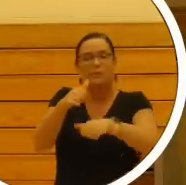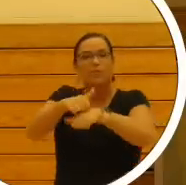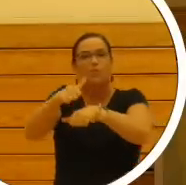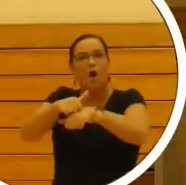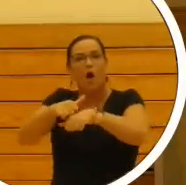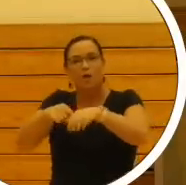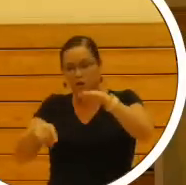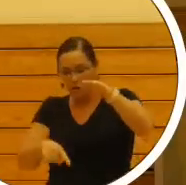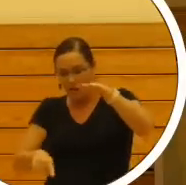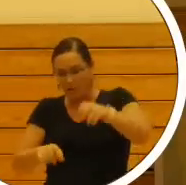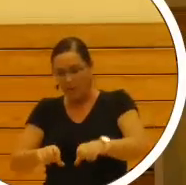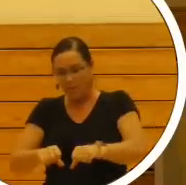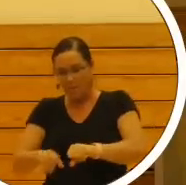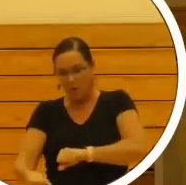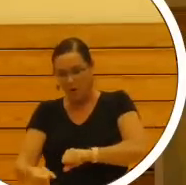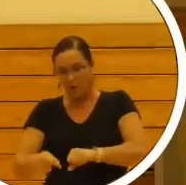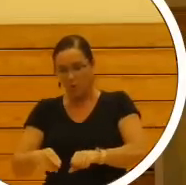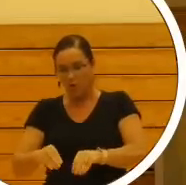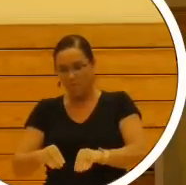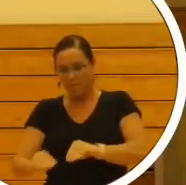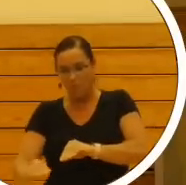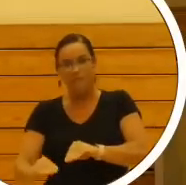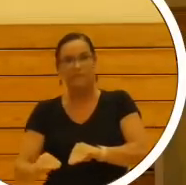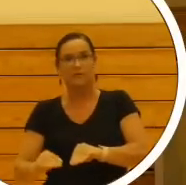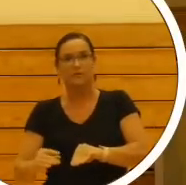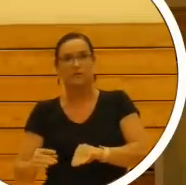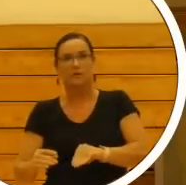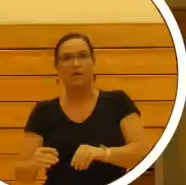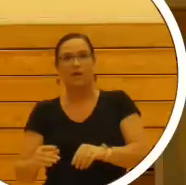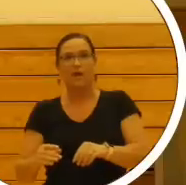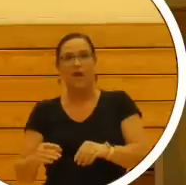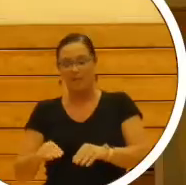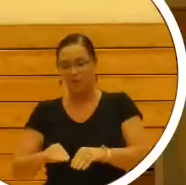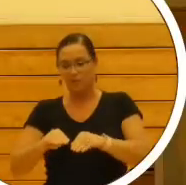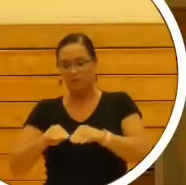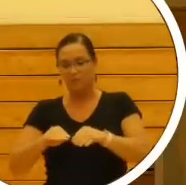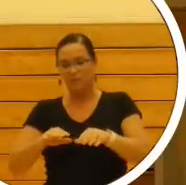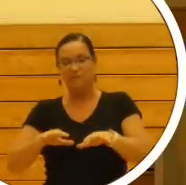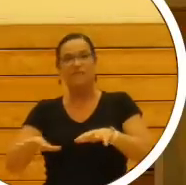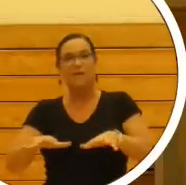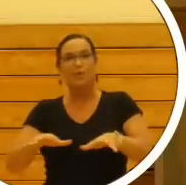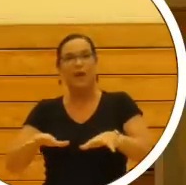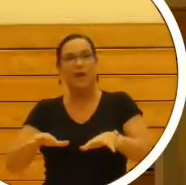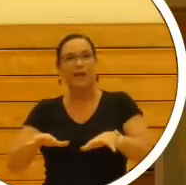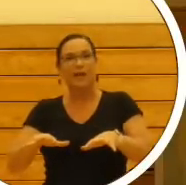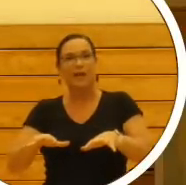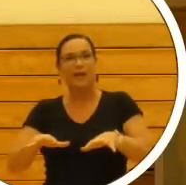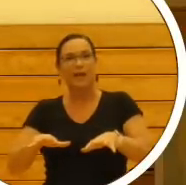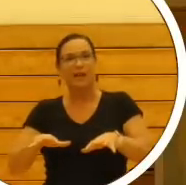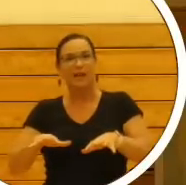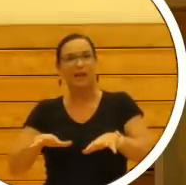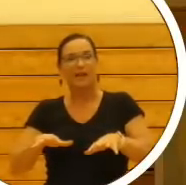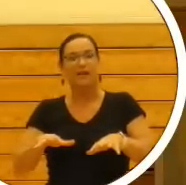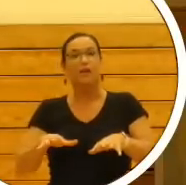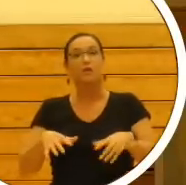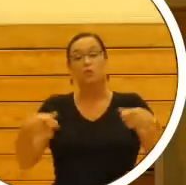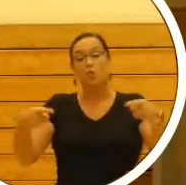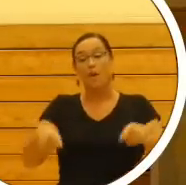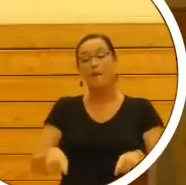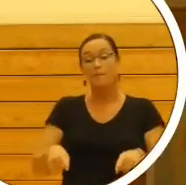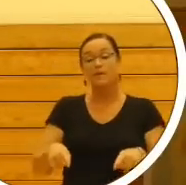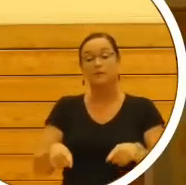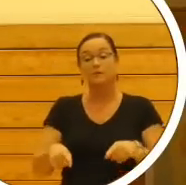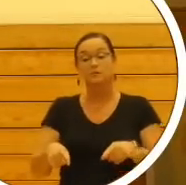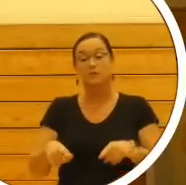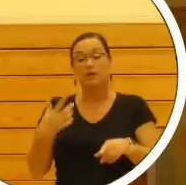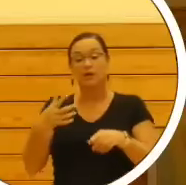earth, and when it does that, it moves and it creates a vibration that goes through the earth, right? So what happens is